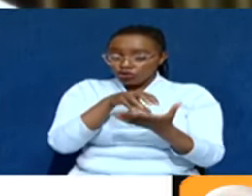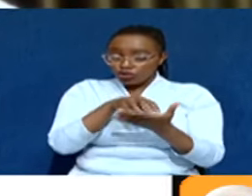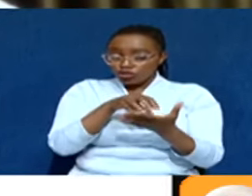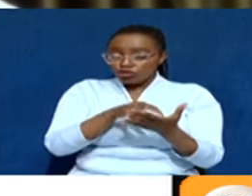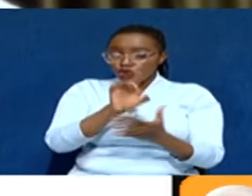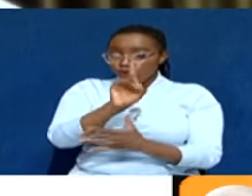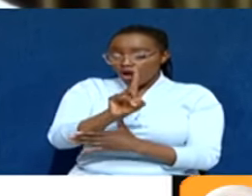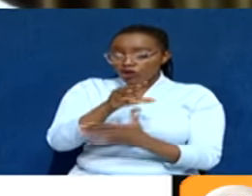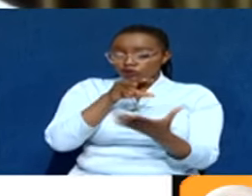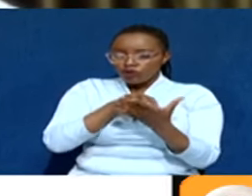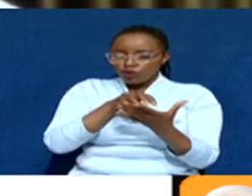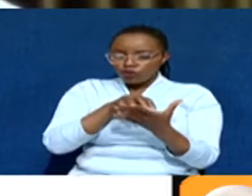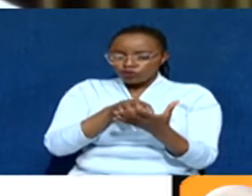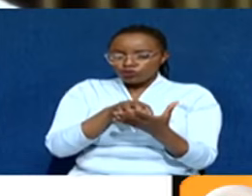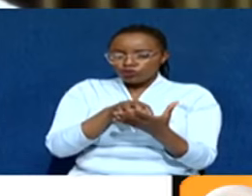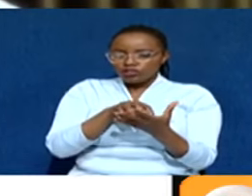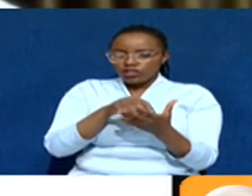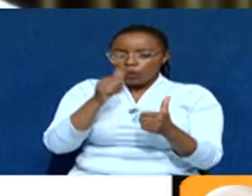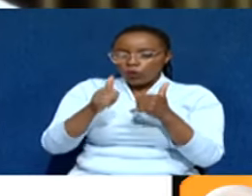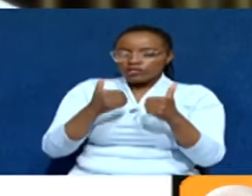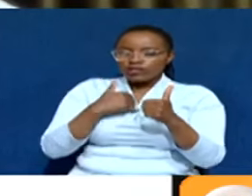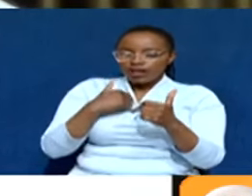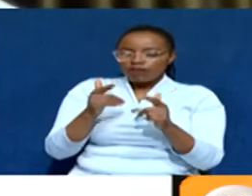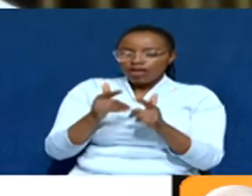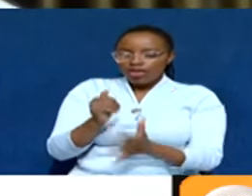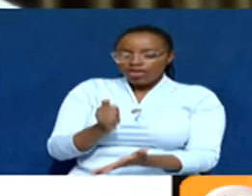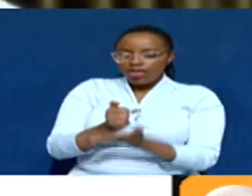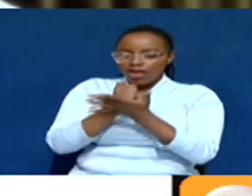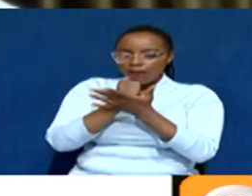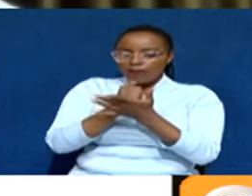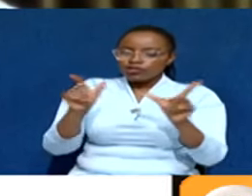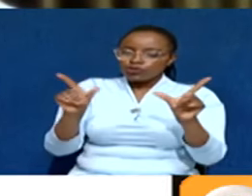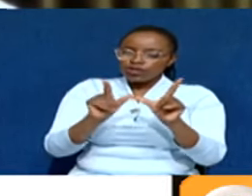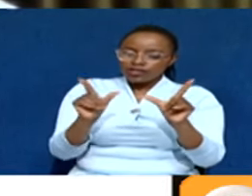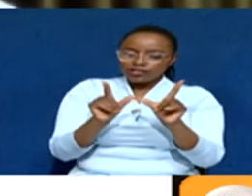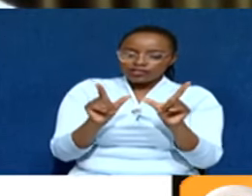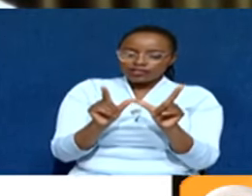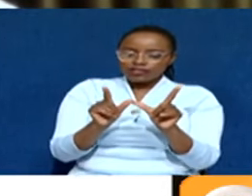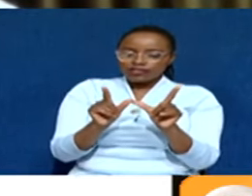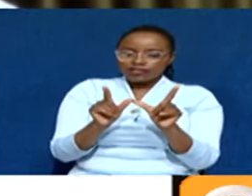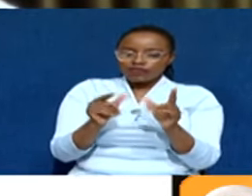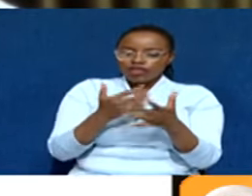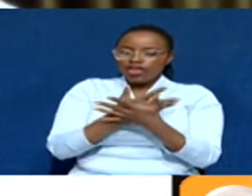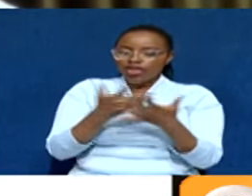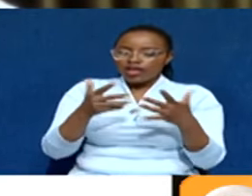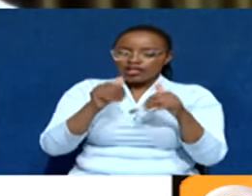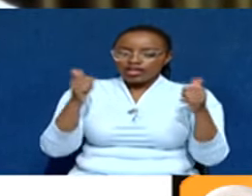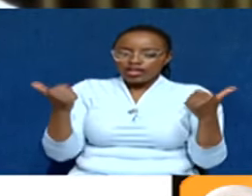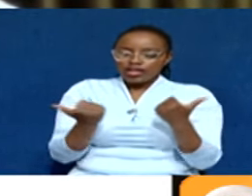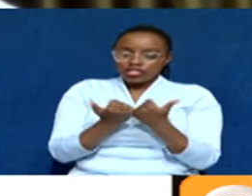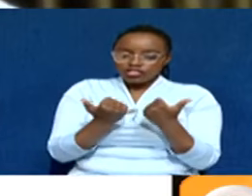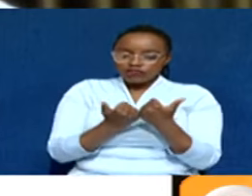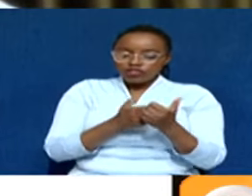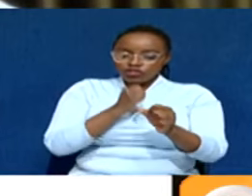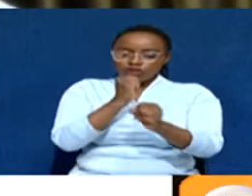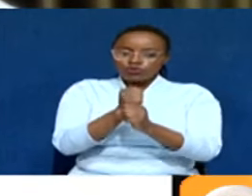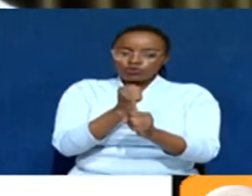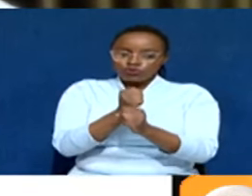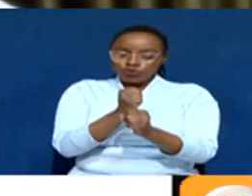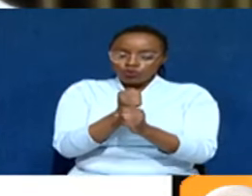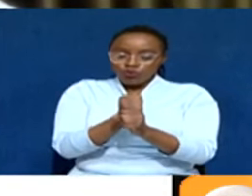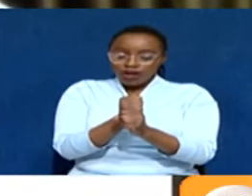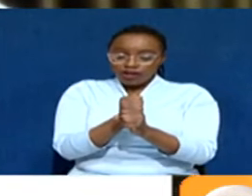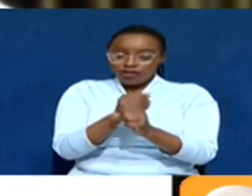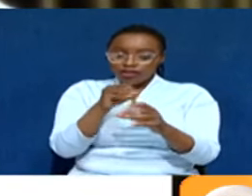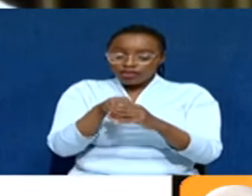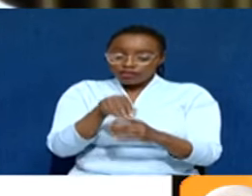this is one of the conditions to enable or to license any agent to operate in